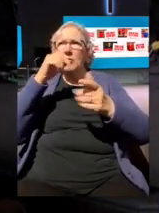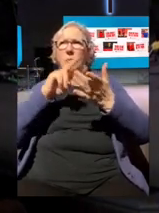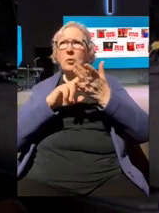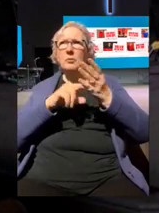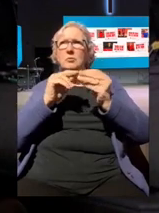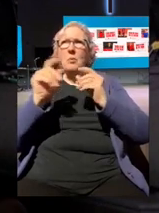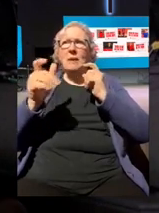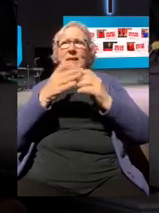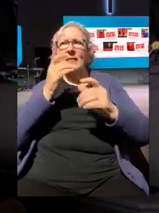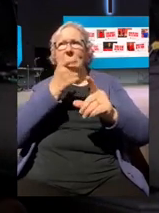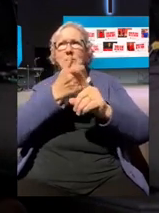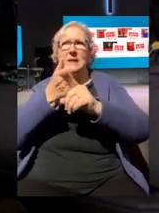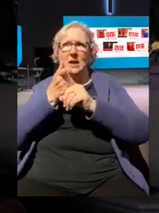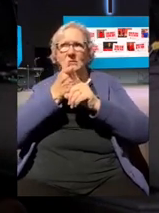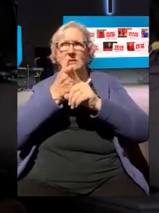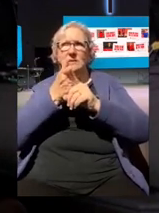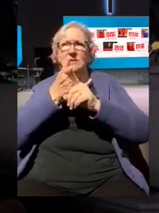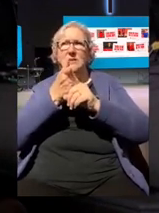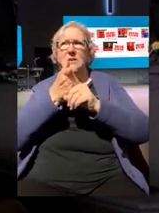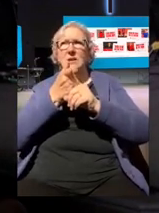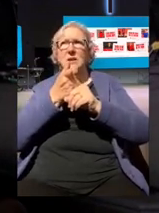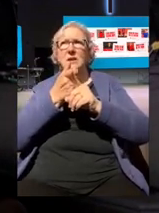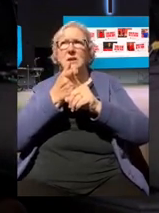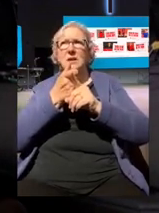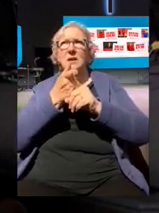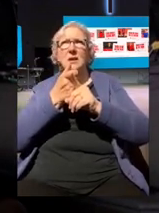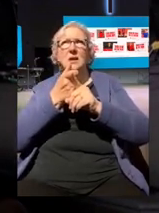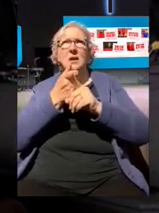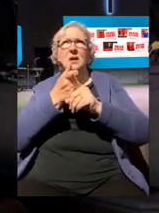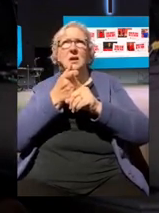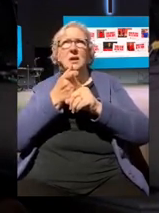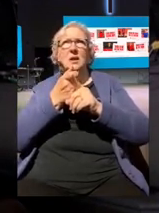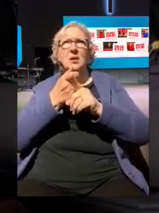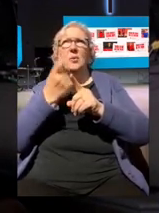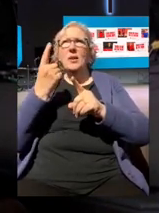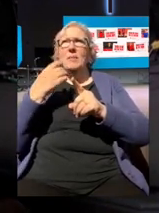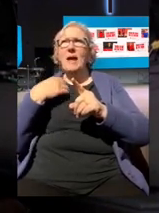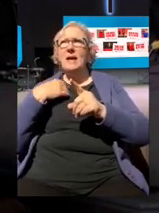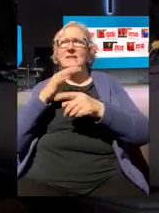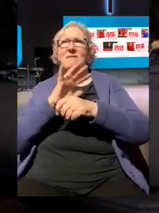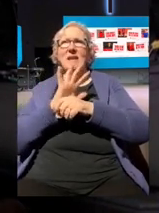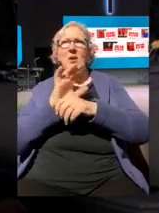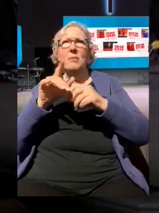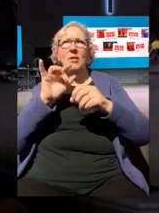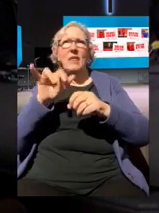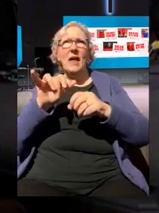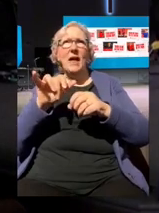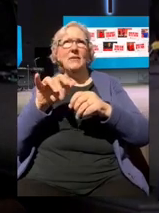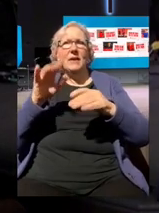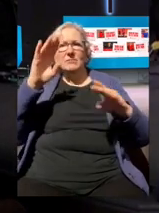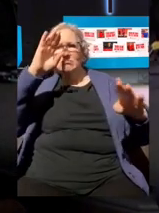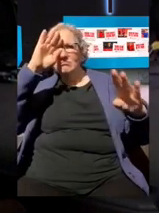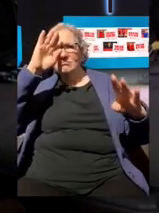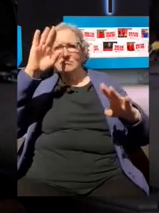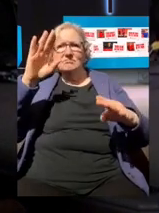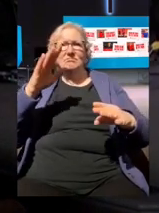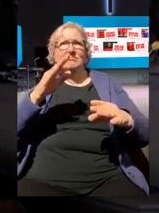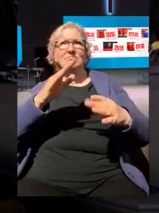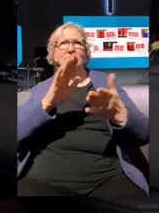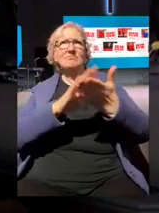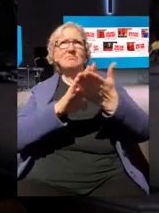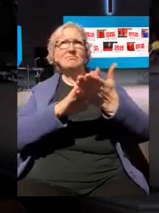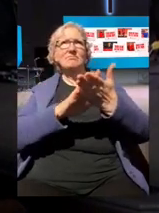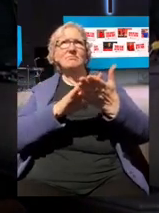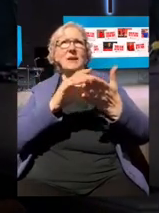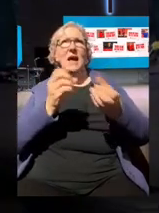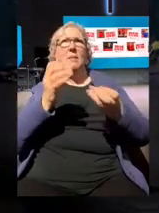themselves. One of them even has a pretty neat video about it, but it's really kind of saluting how many people are doing